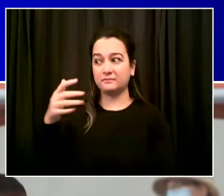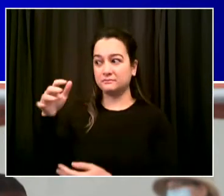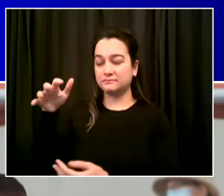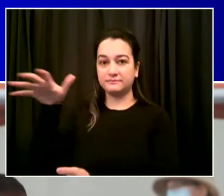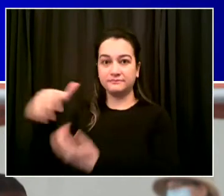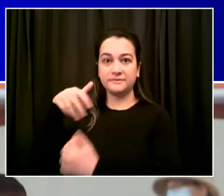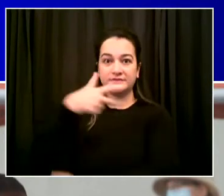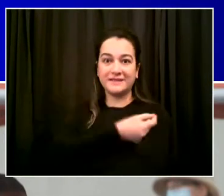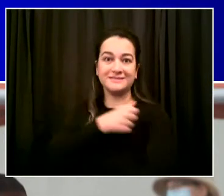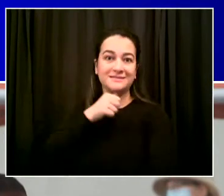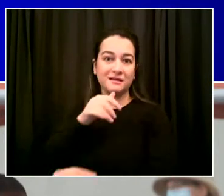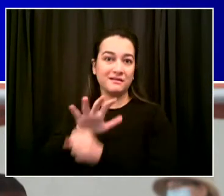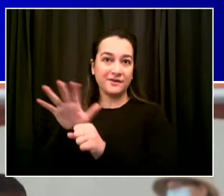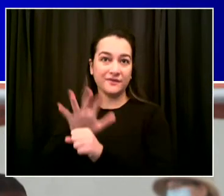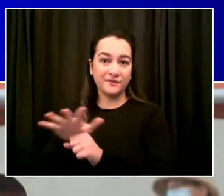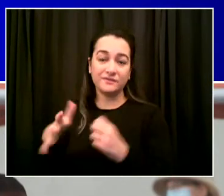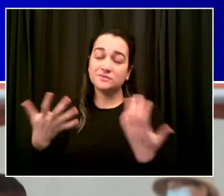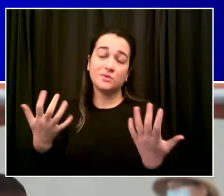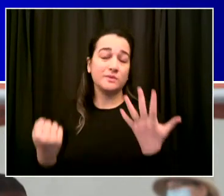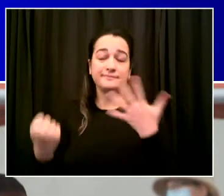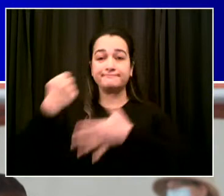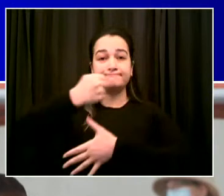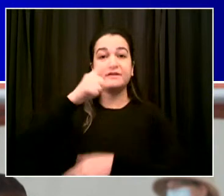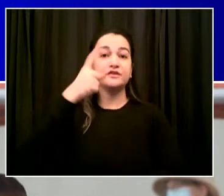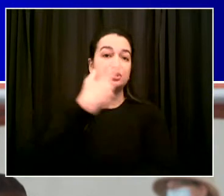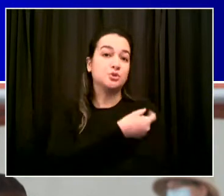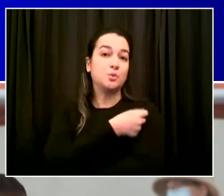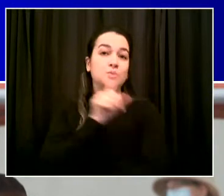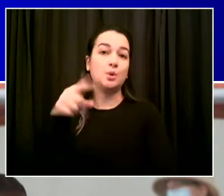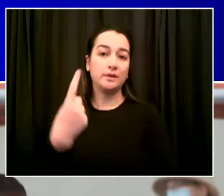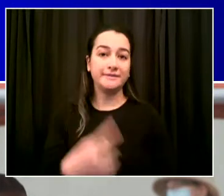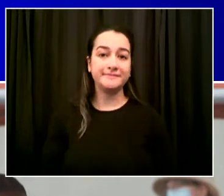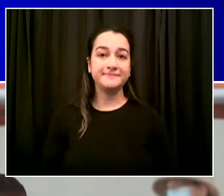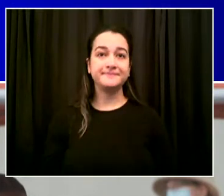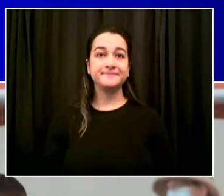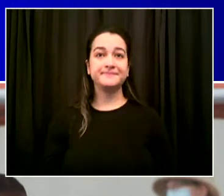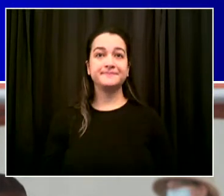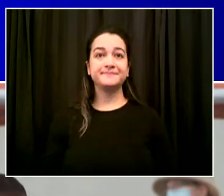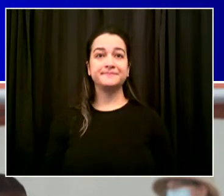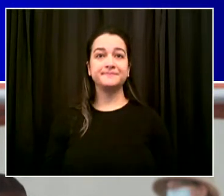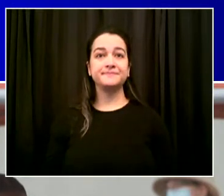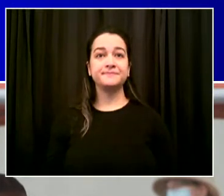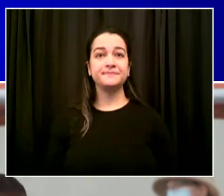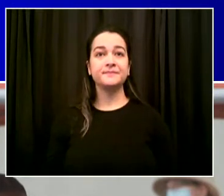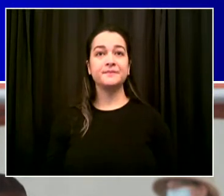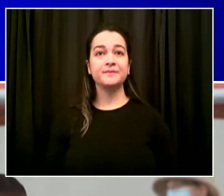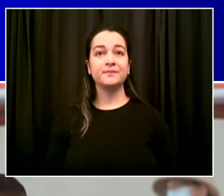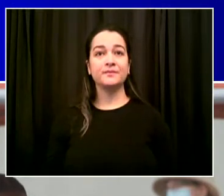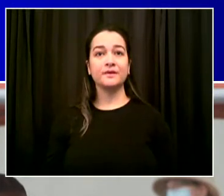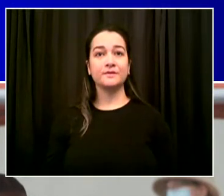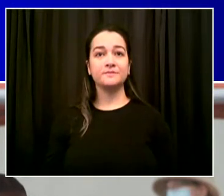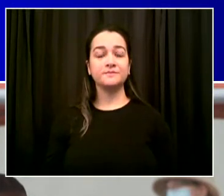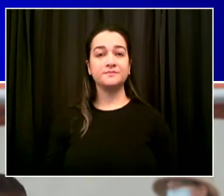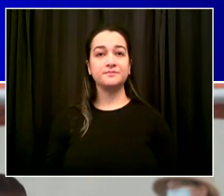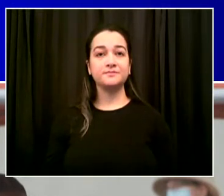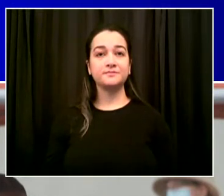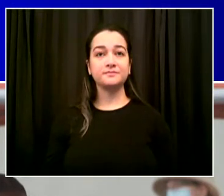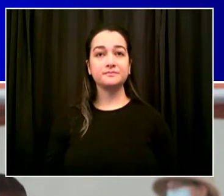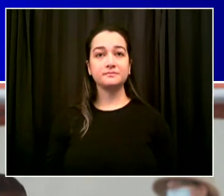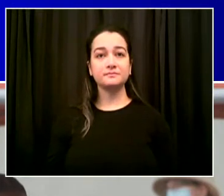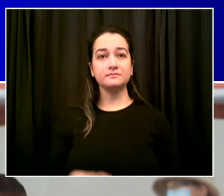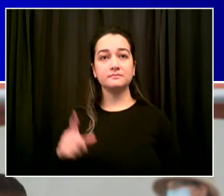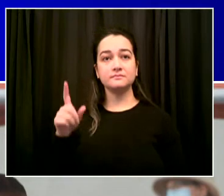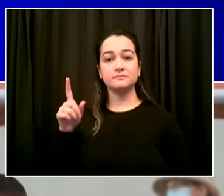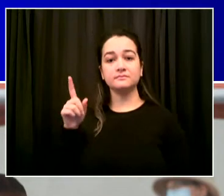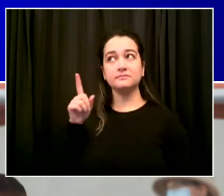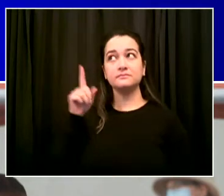to vaccinate. We need a clear directive on the federal level. We need the state to be very clear, because right now the state